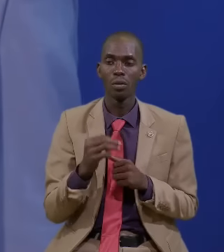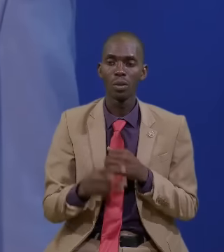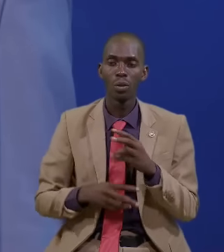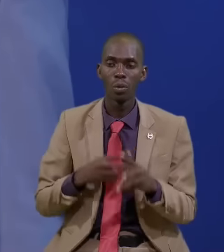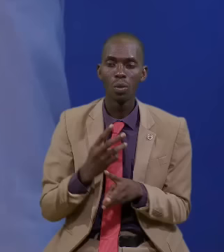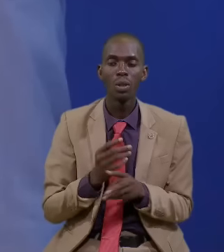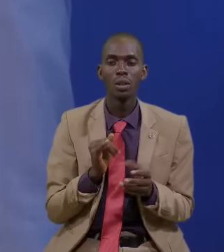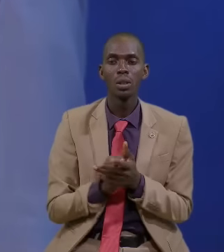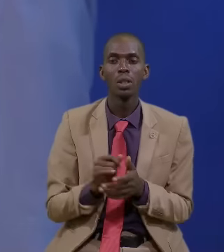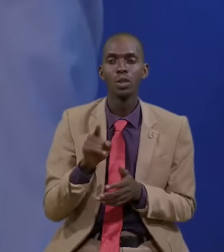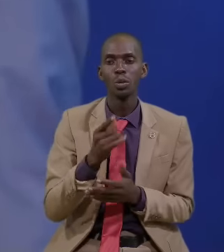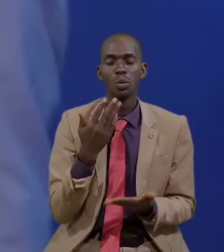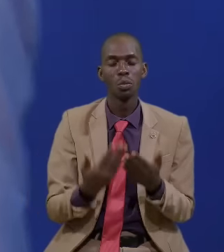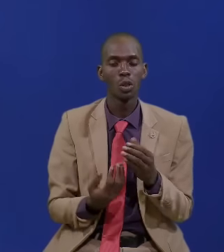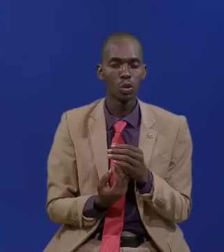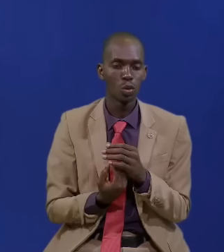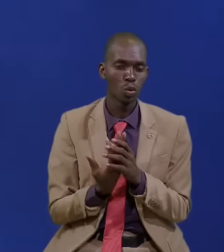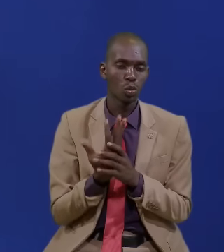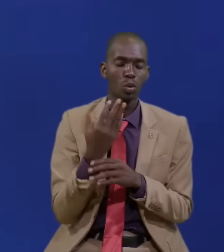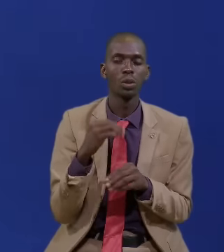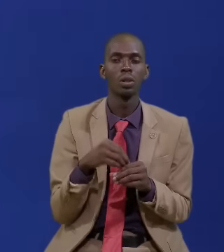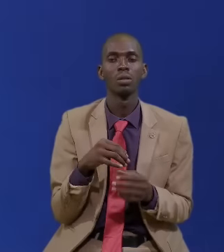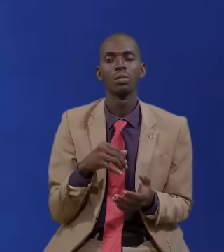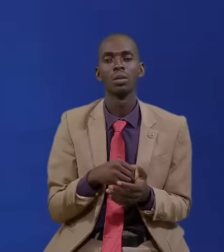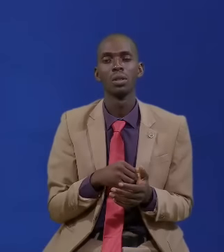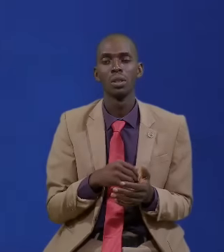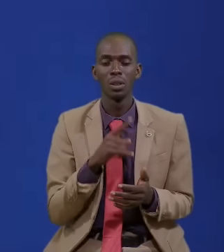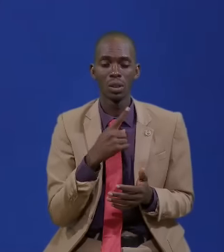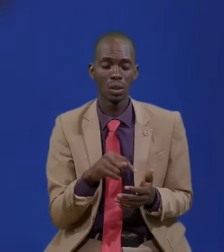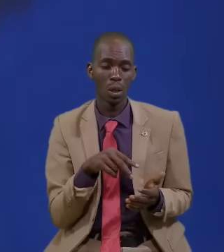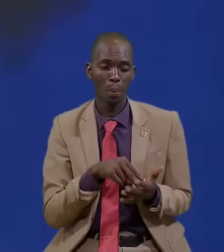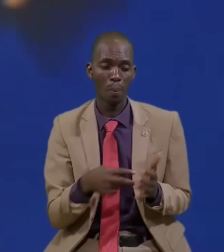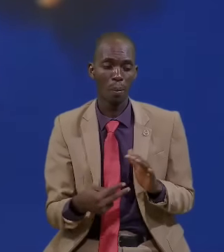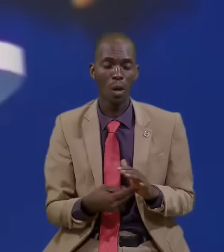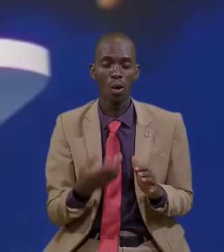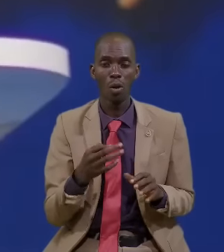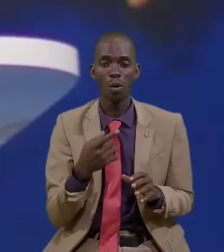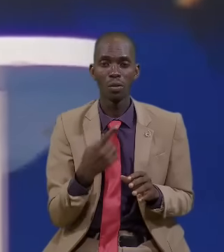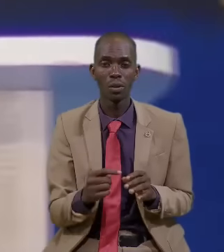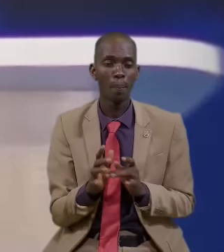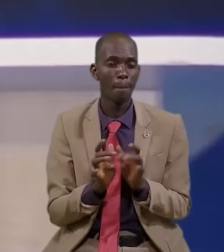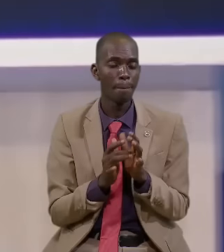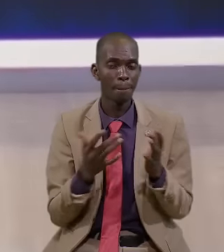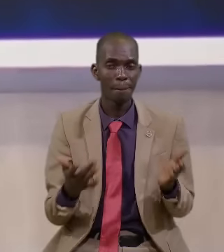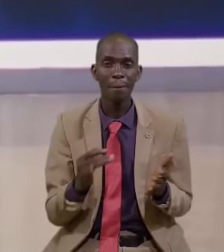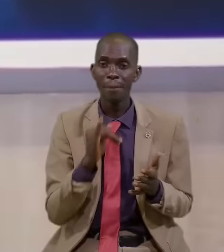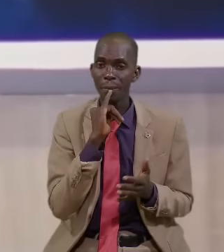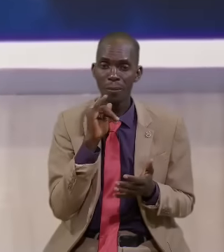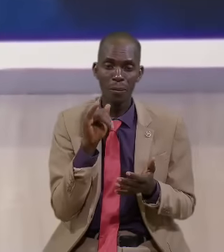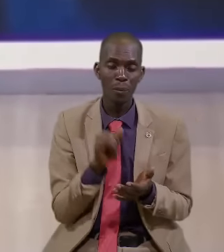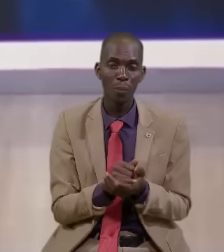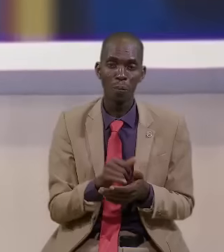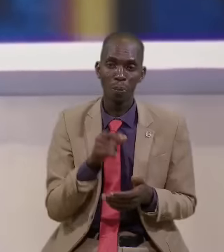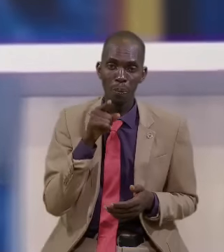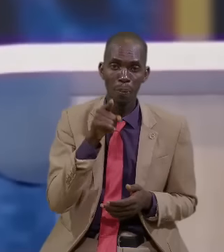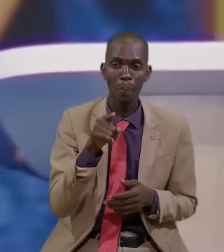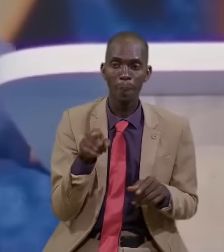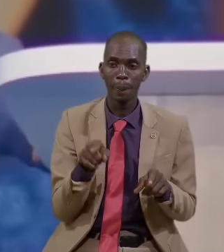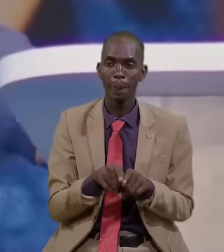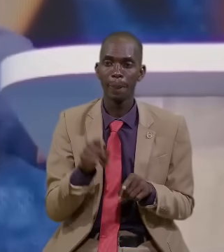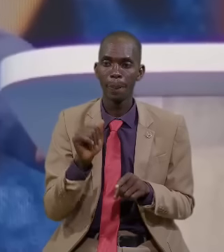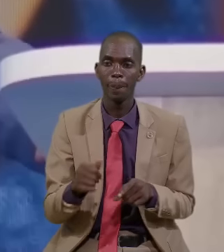grow thereby. The emphasis of the scripture is that you, as a newborn